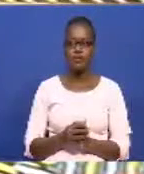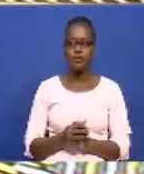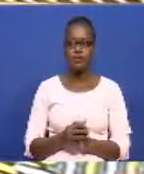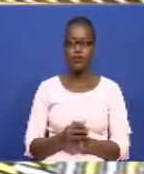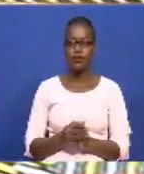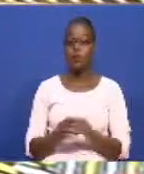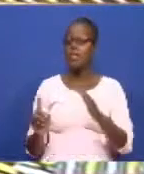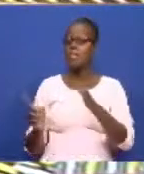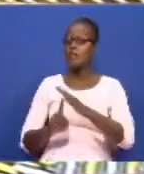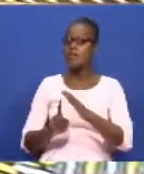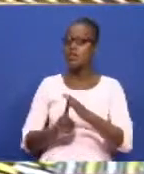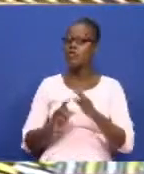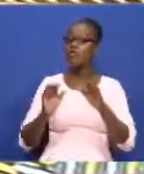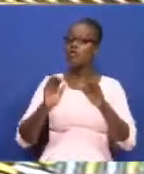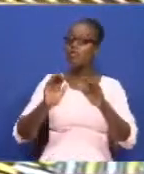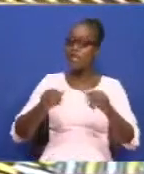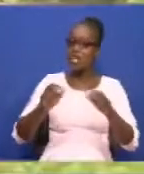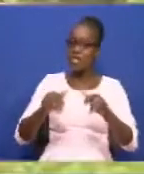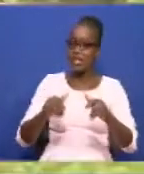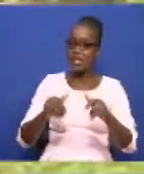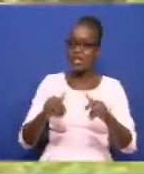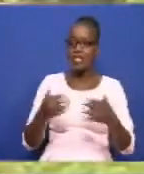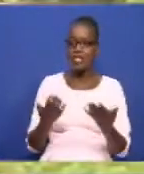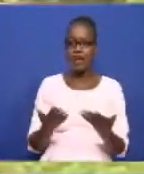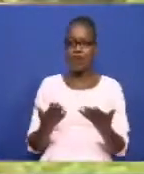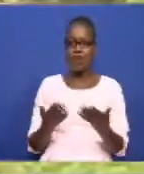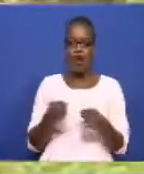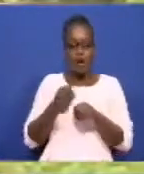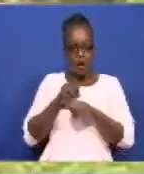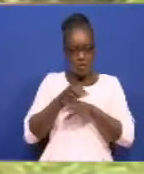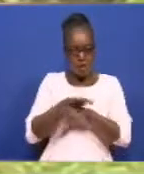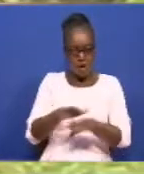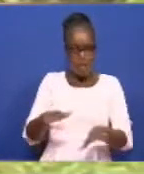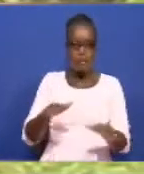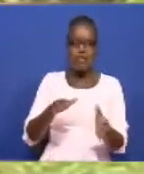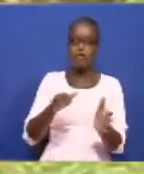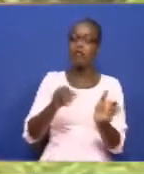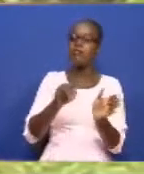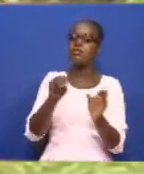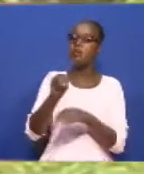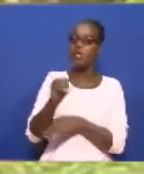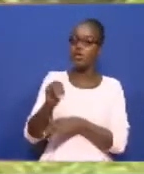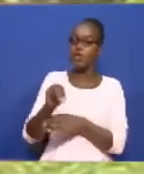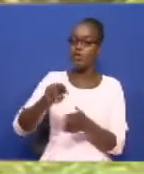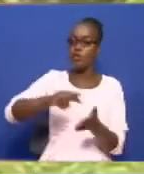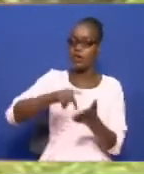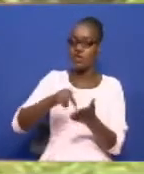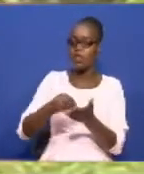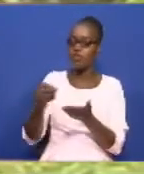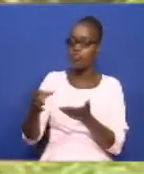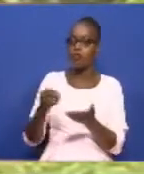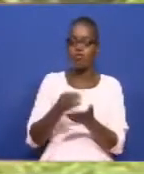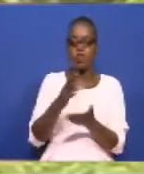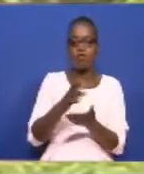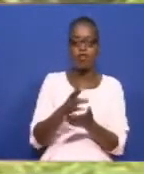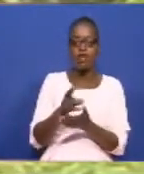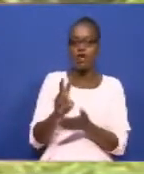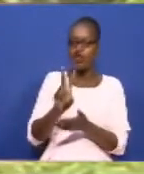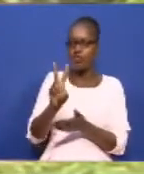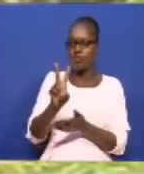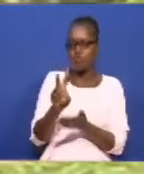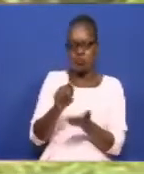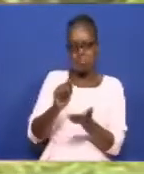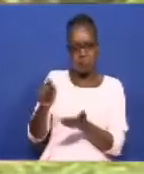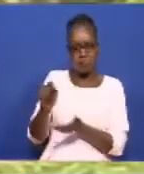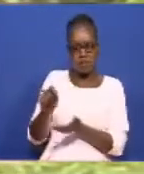The Ministry of Agriculture has embarked on a multi-million project to supply close to 2 million seedlings to